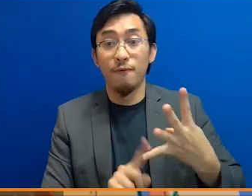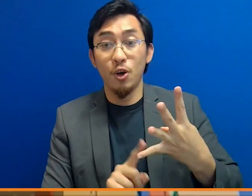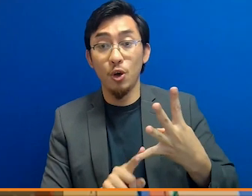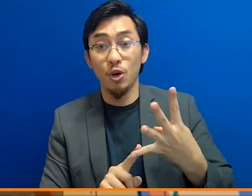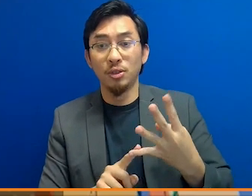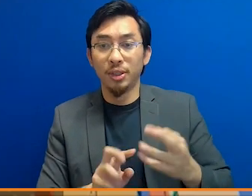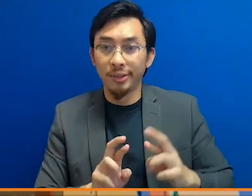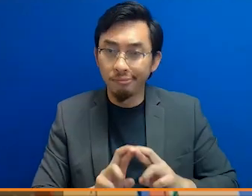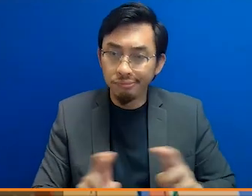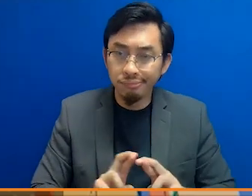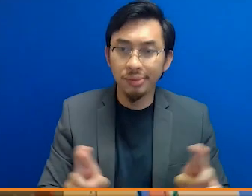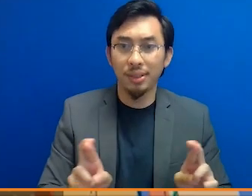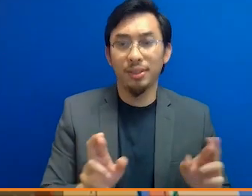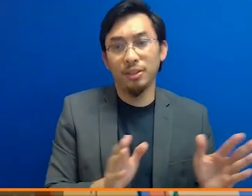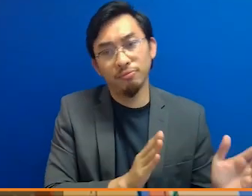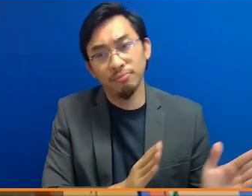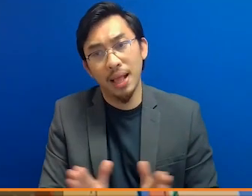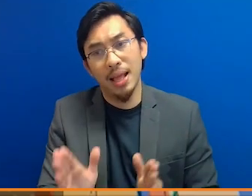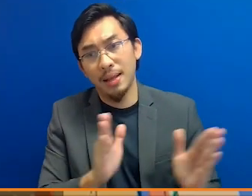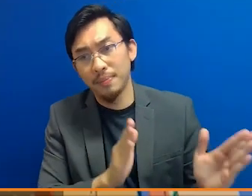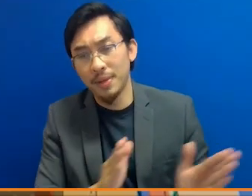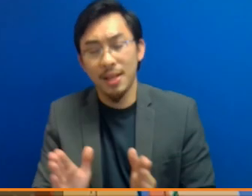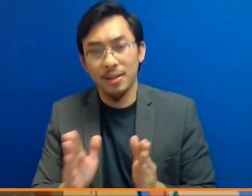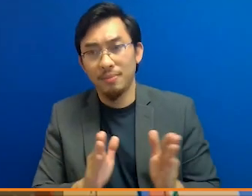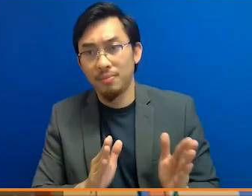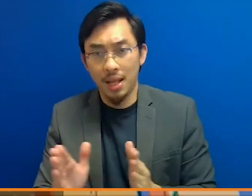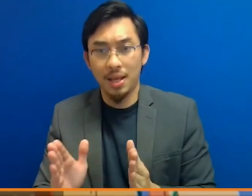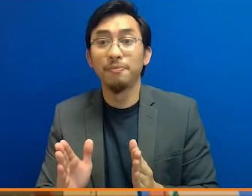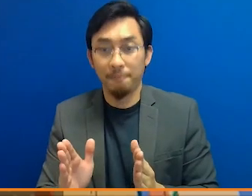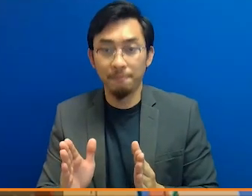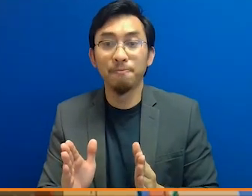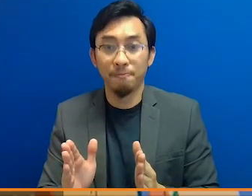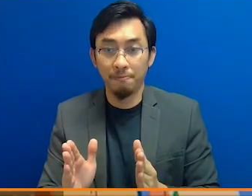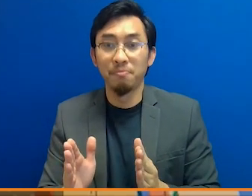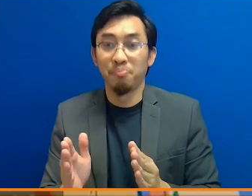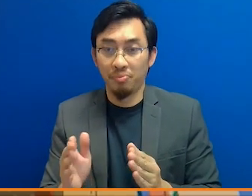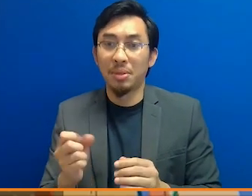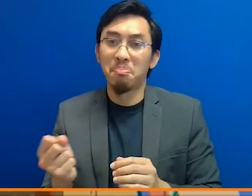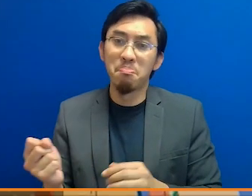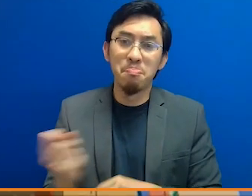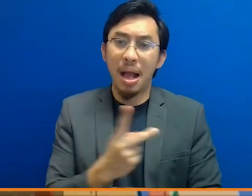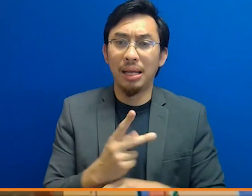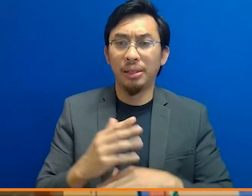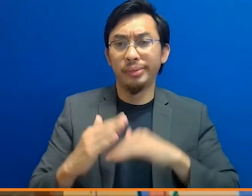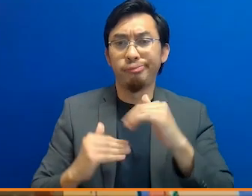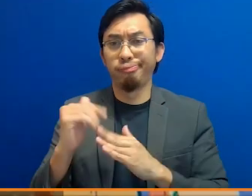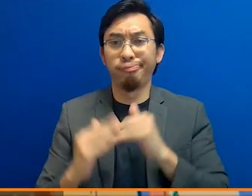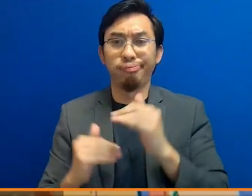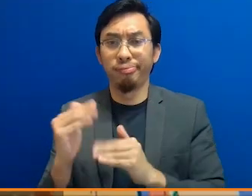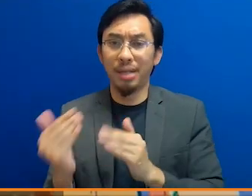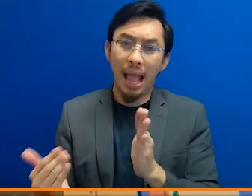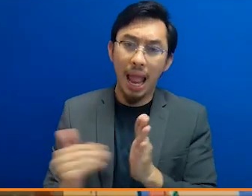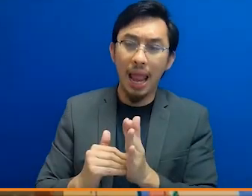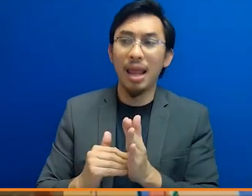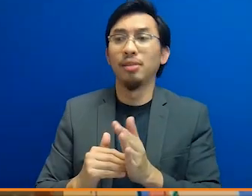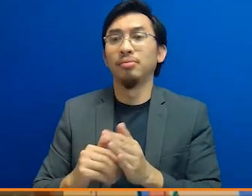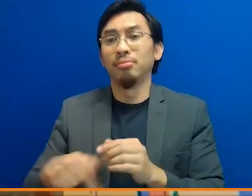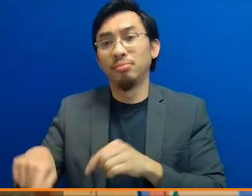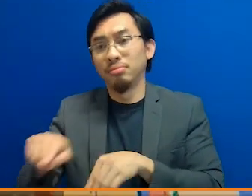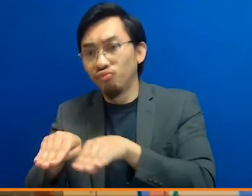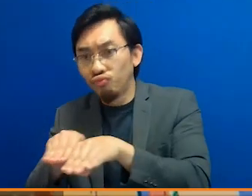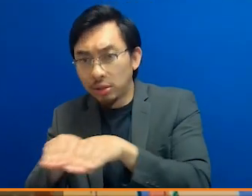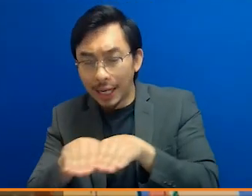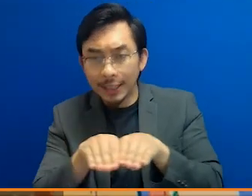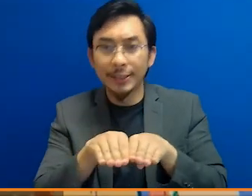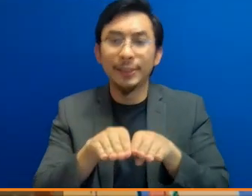priority four, enhancing disaster preparedness for effective response and to build back better in recovery, rehabilitation,